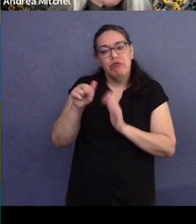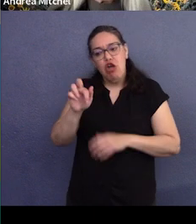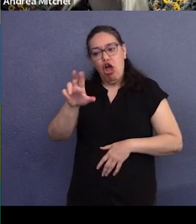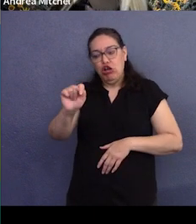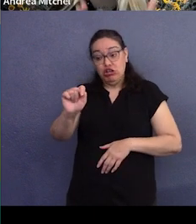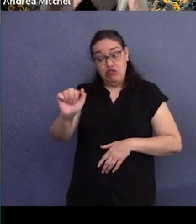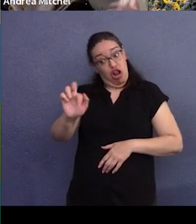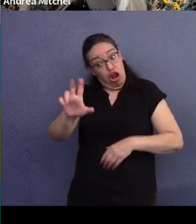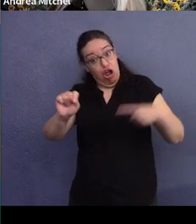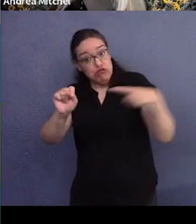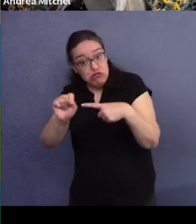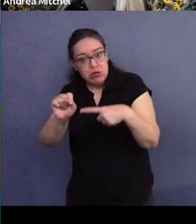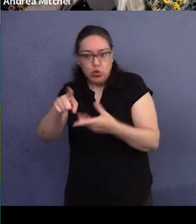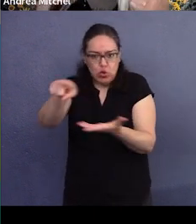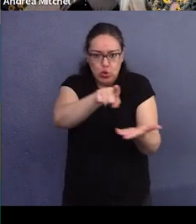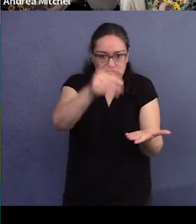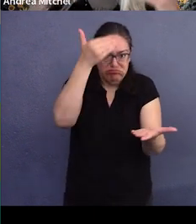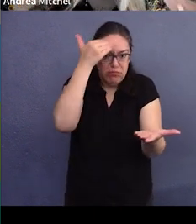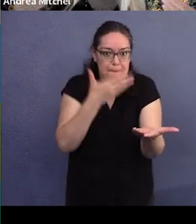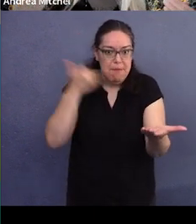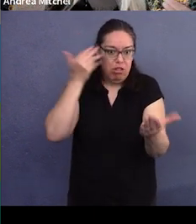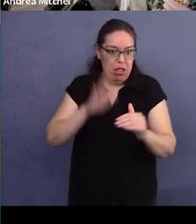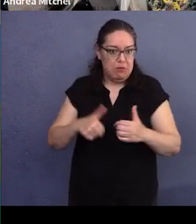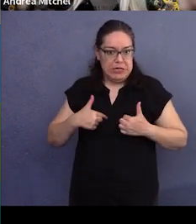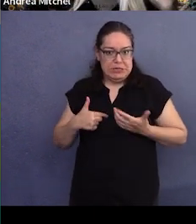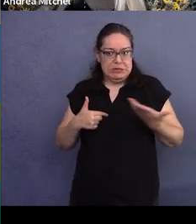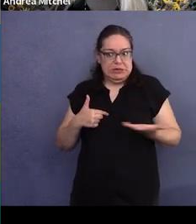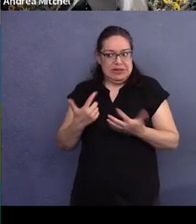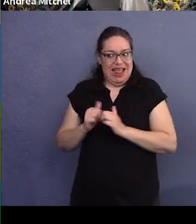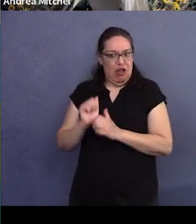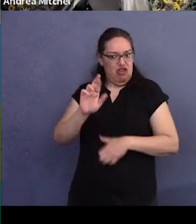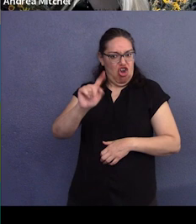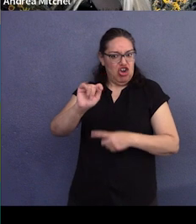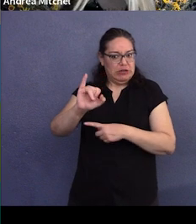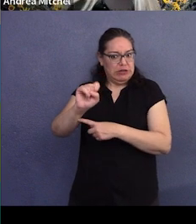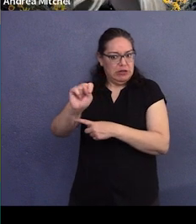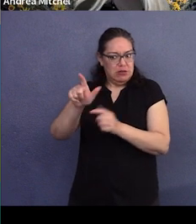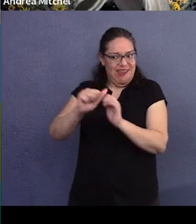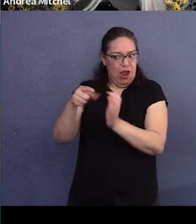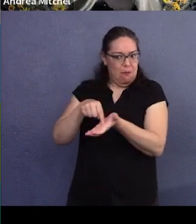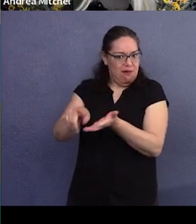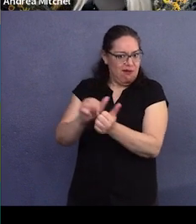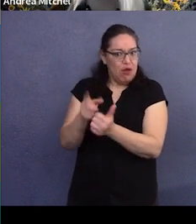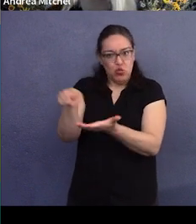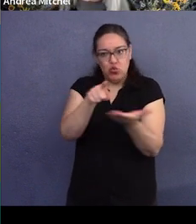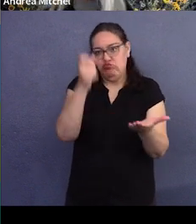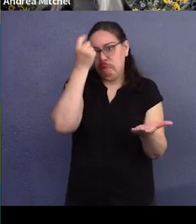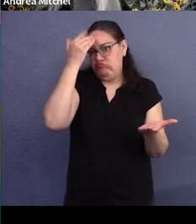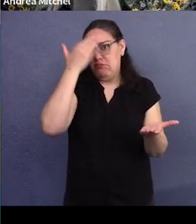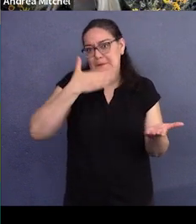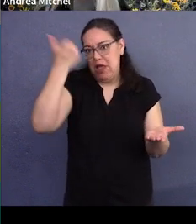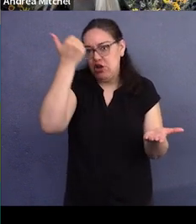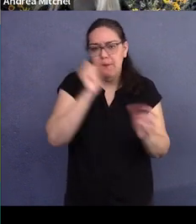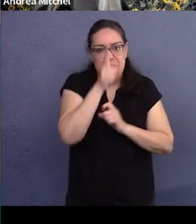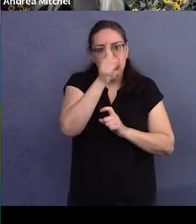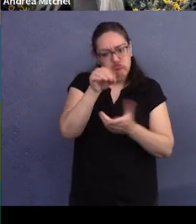than I do how artists get paid. So just make sure that you are not shortchanging yourself because the funders will see that that's a problem.